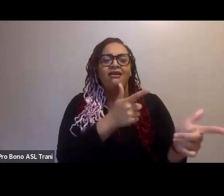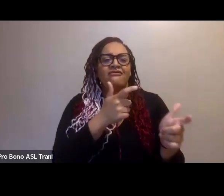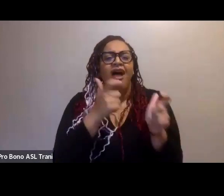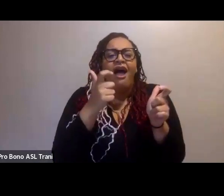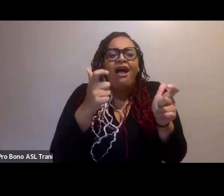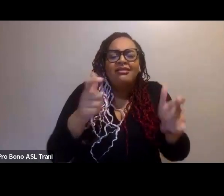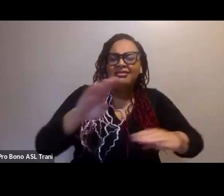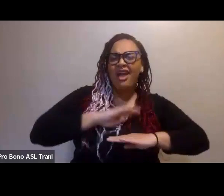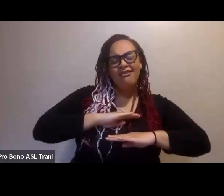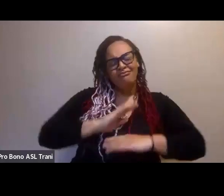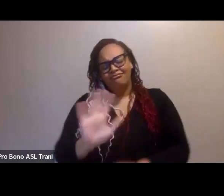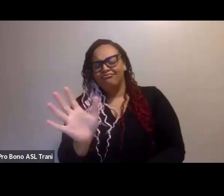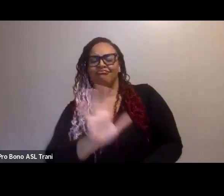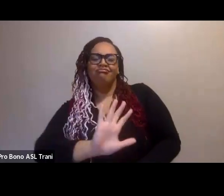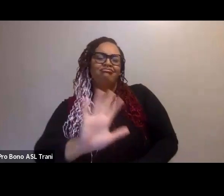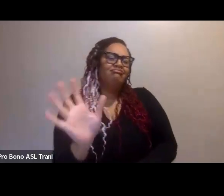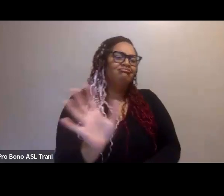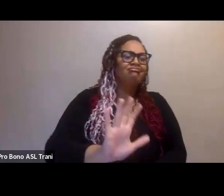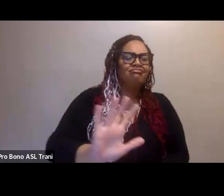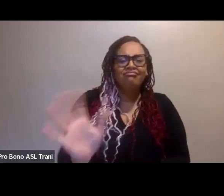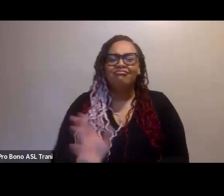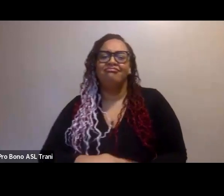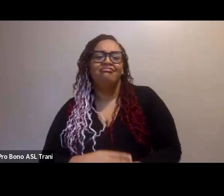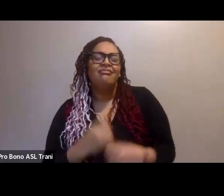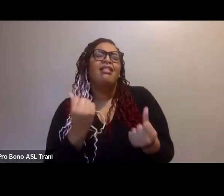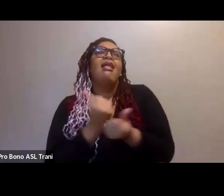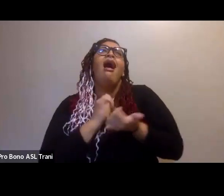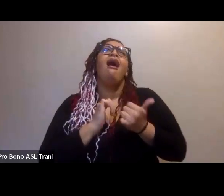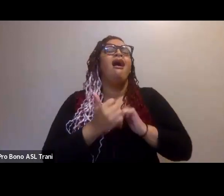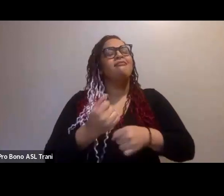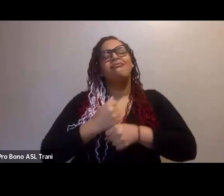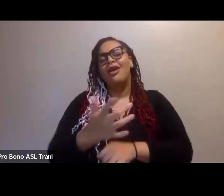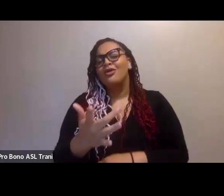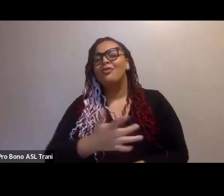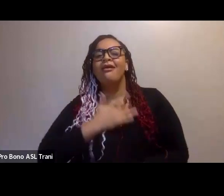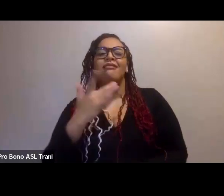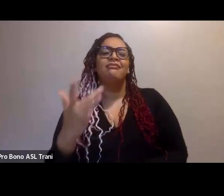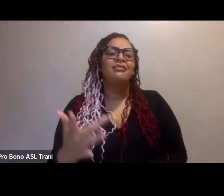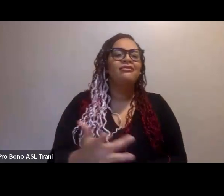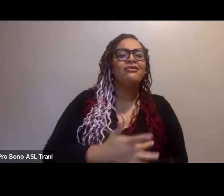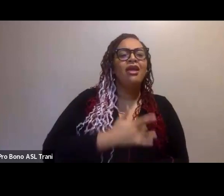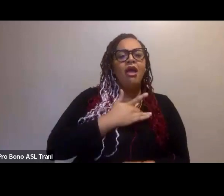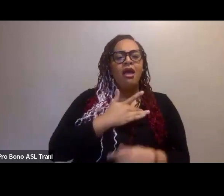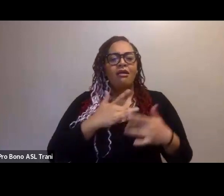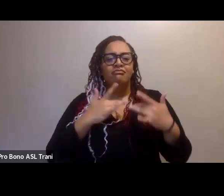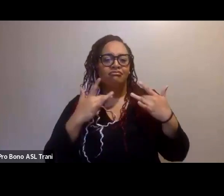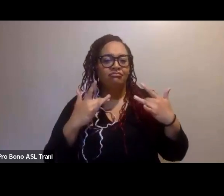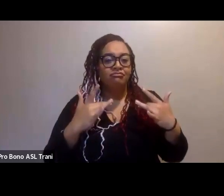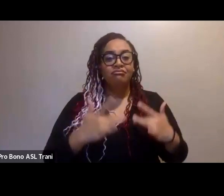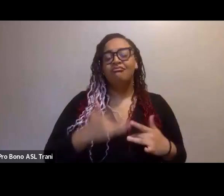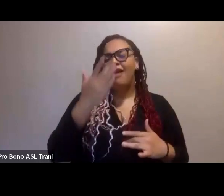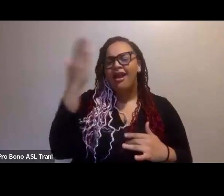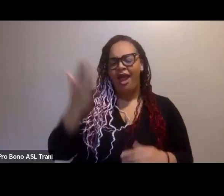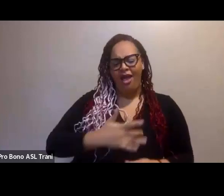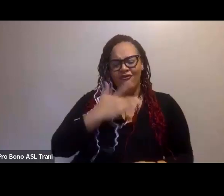you, I can't get enough. I love the way you make me feel. I never